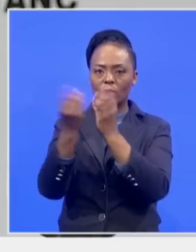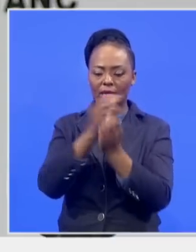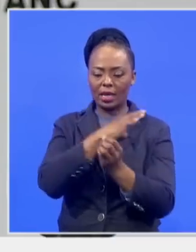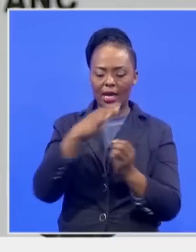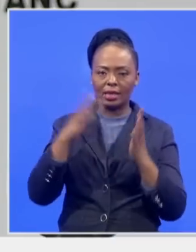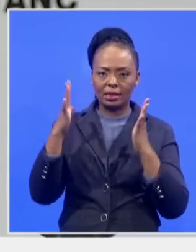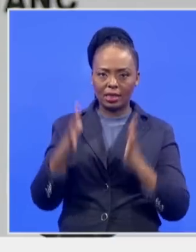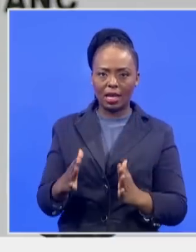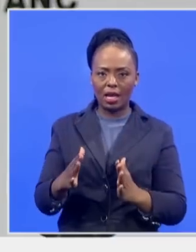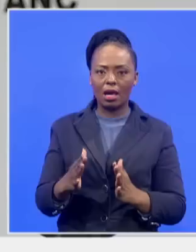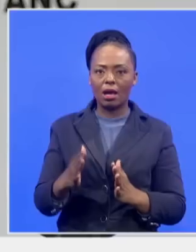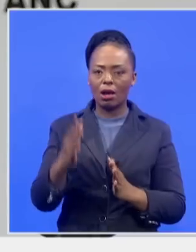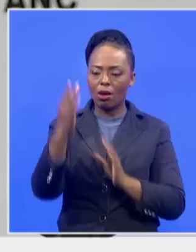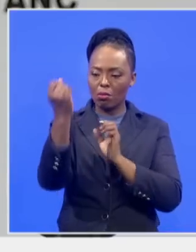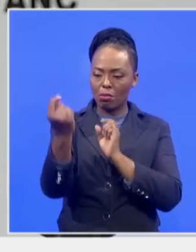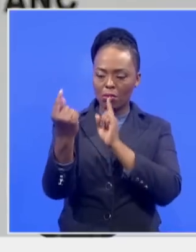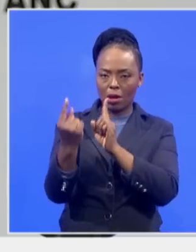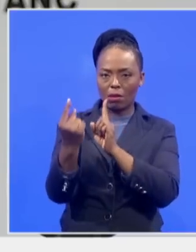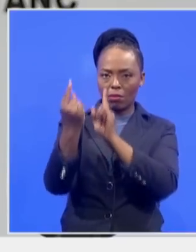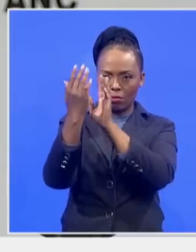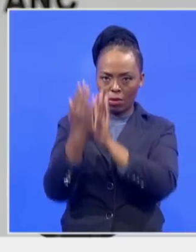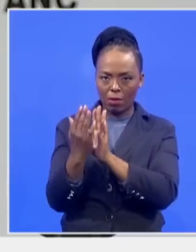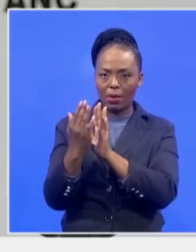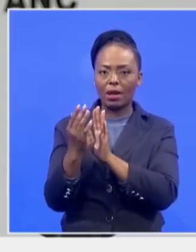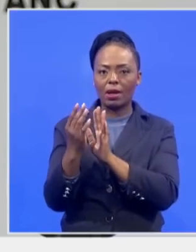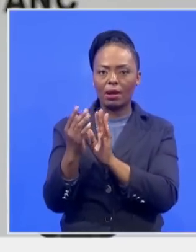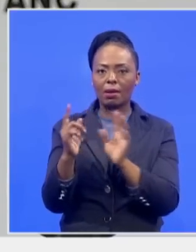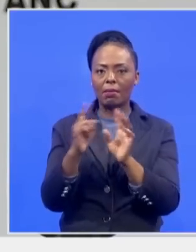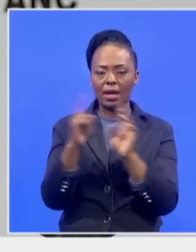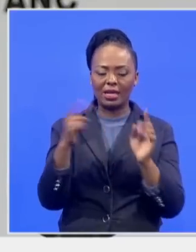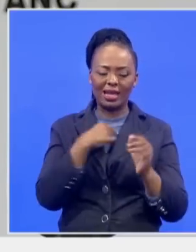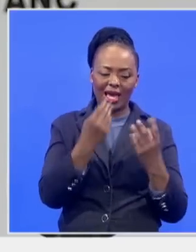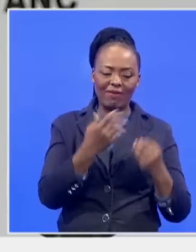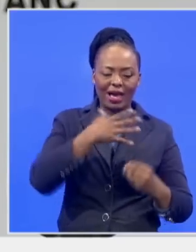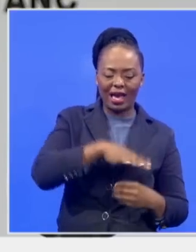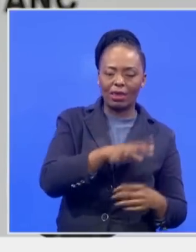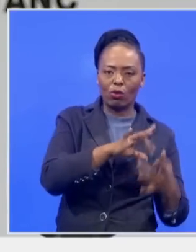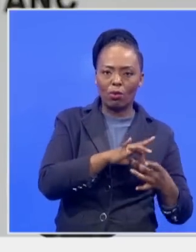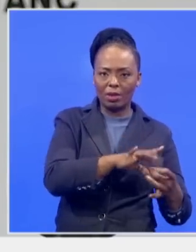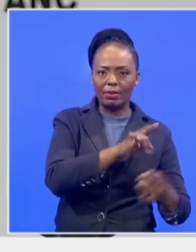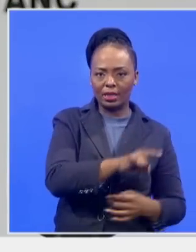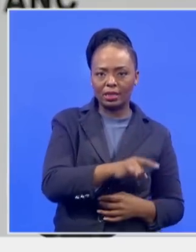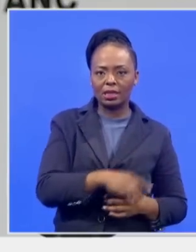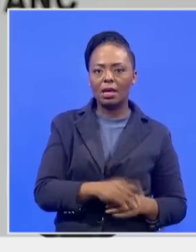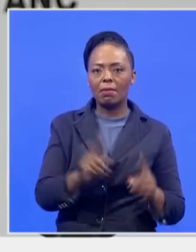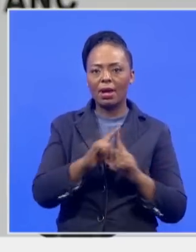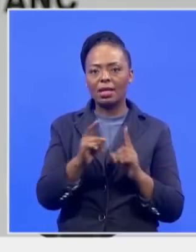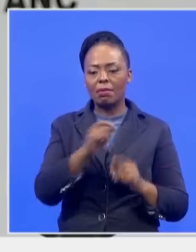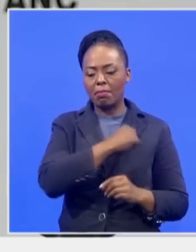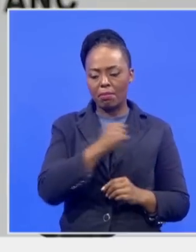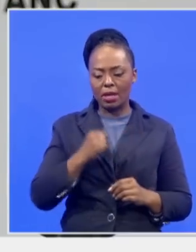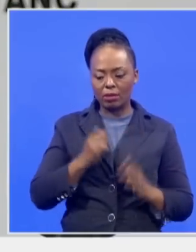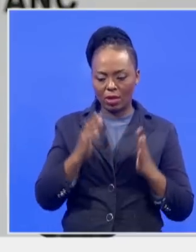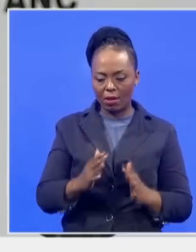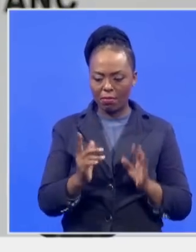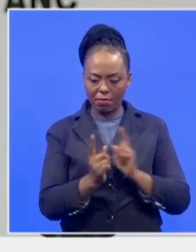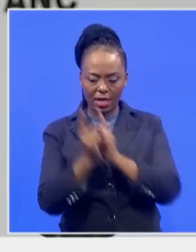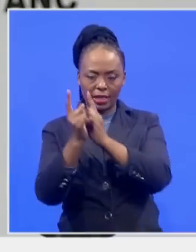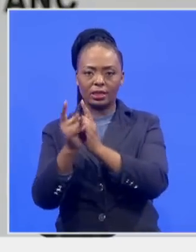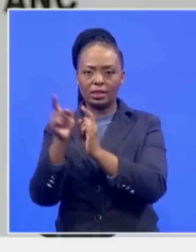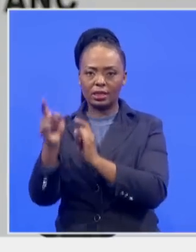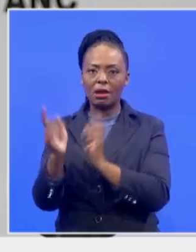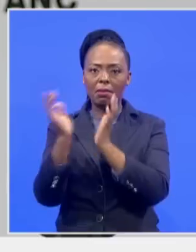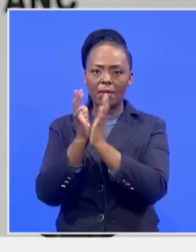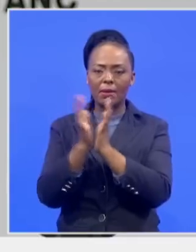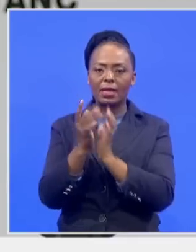one. Because of commitments, I didn't, but there was new leadership. They met with the comrades there. They then said, no, we will